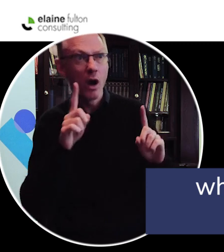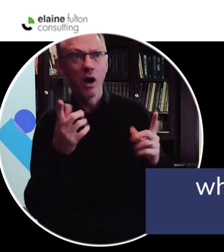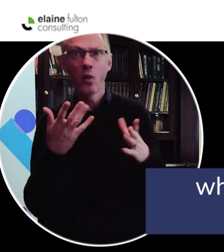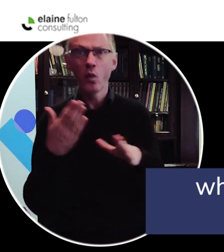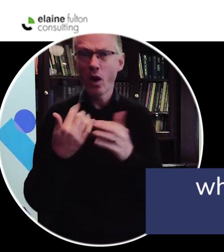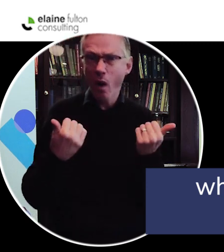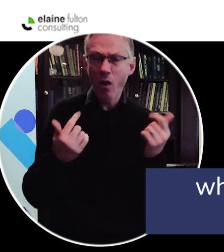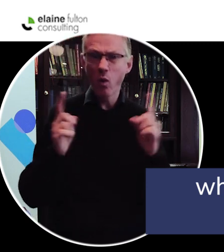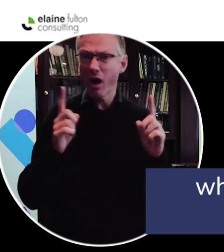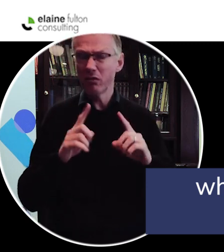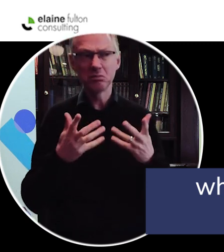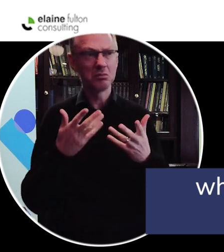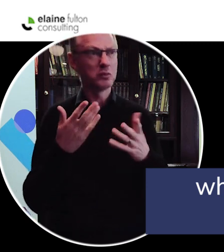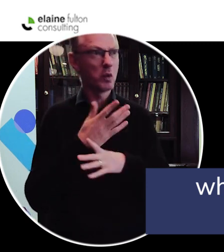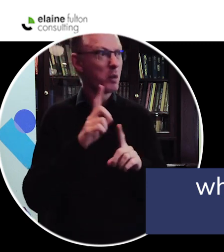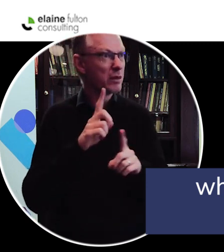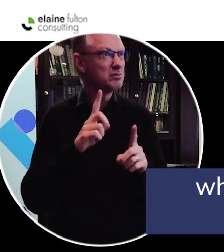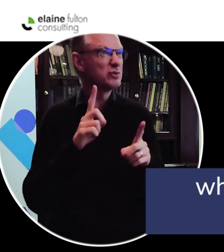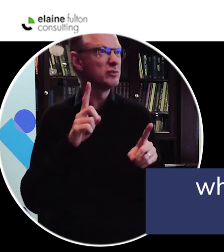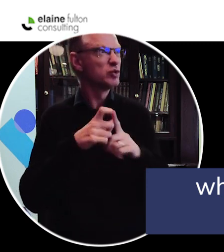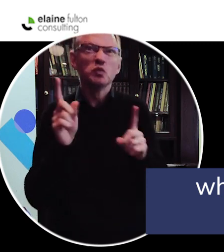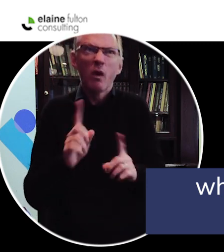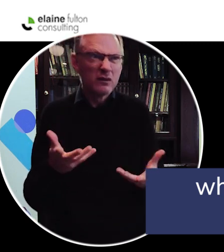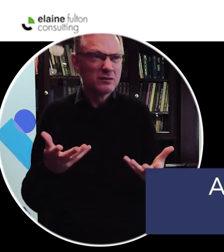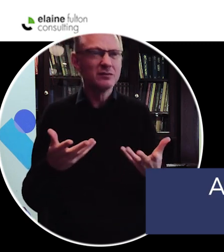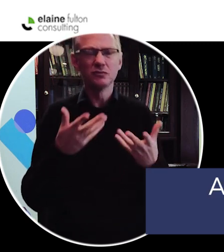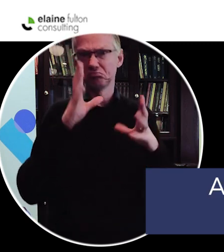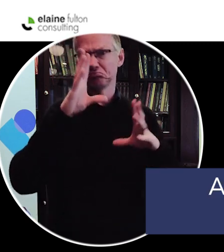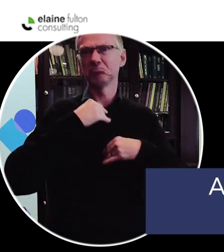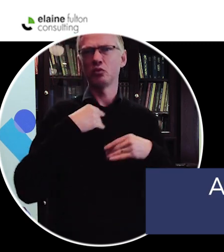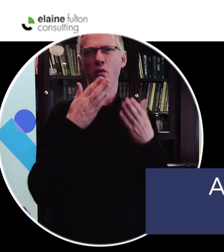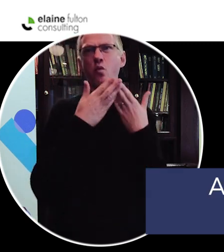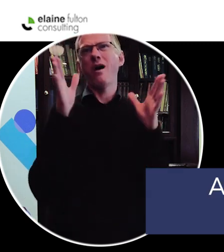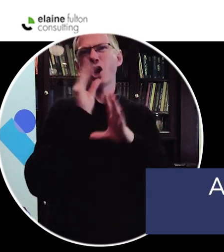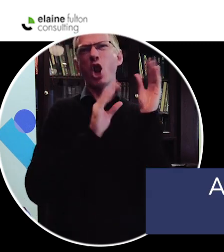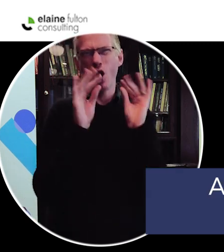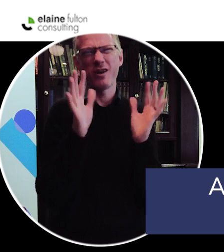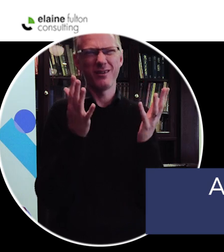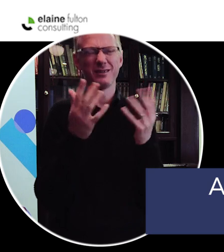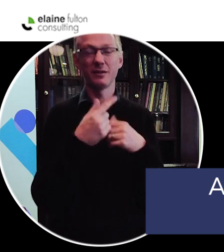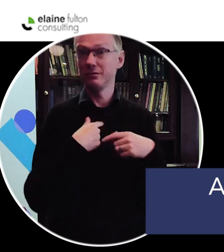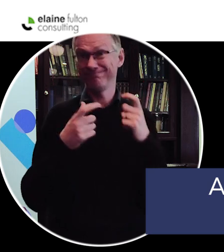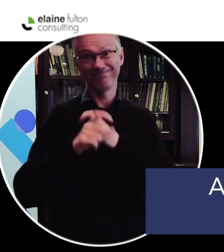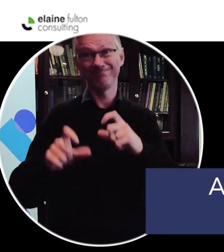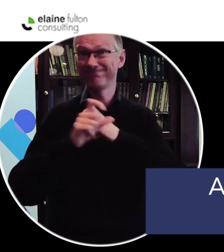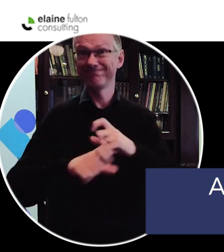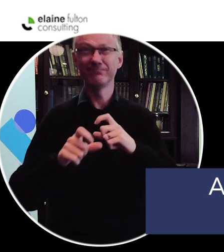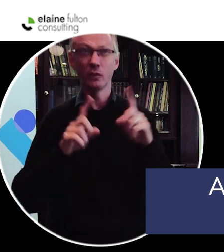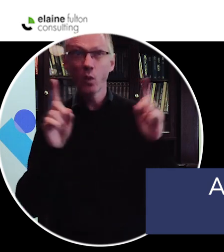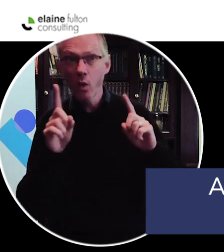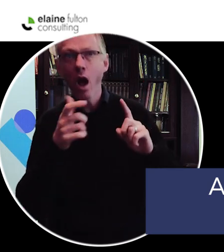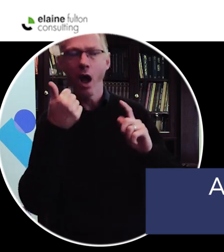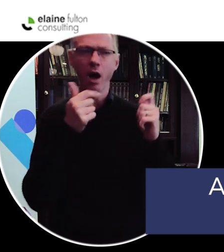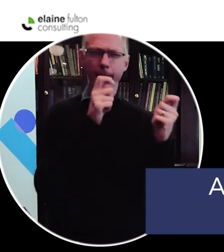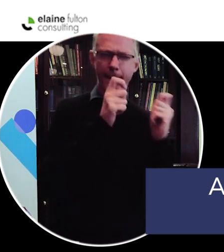you are doing anything, and also to feed into that wider learning. And as I say, it will continue to fit with the wider common outcomes